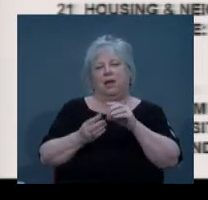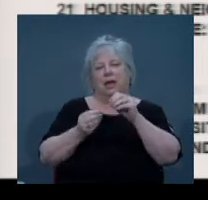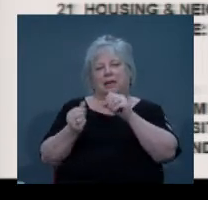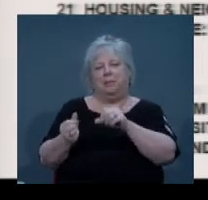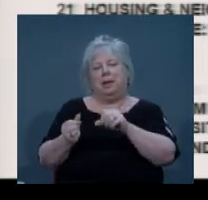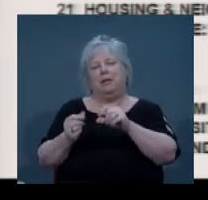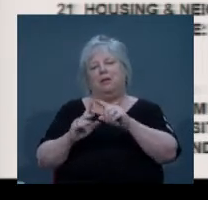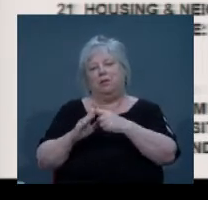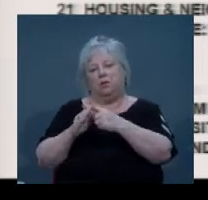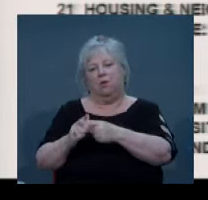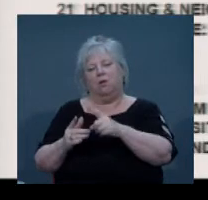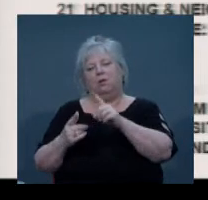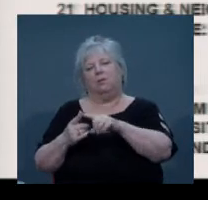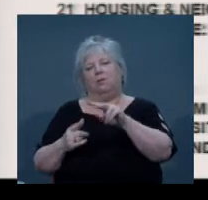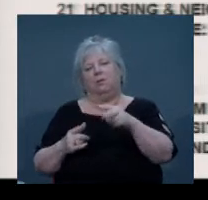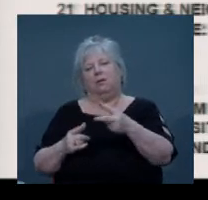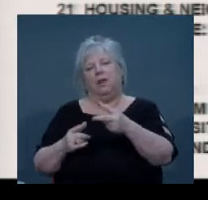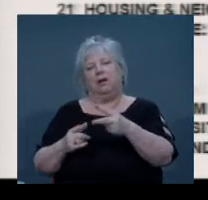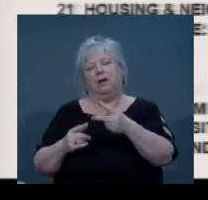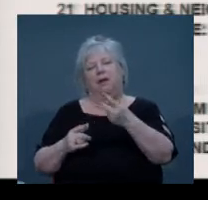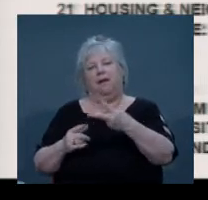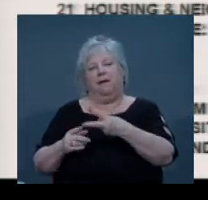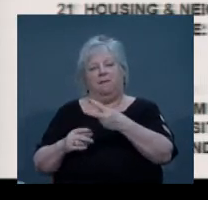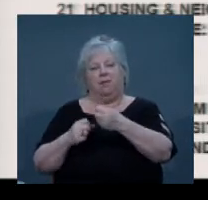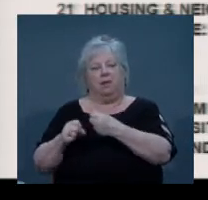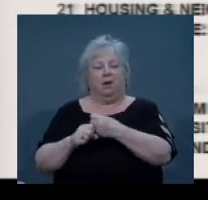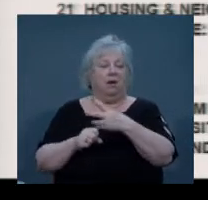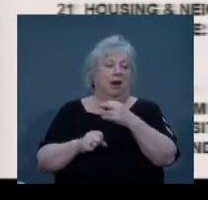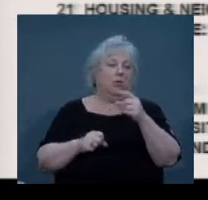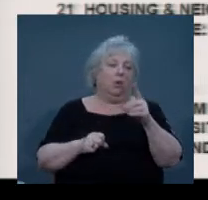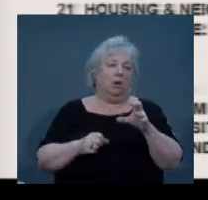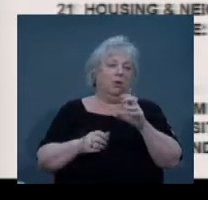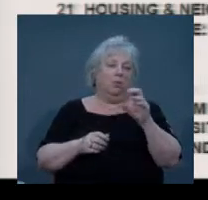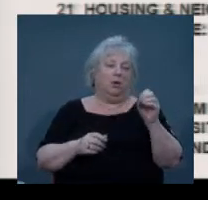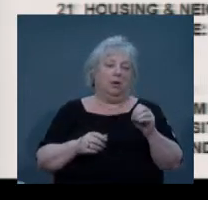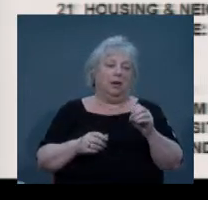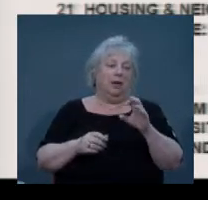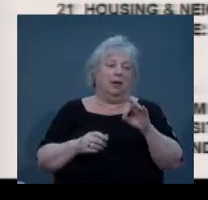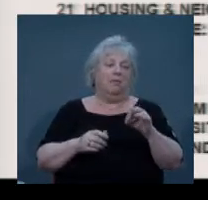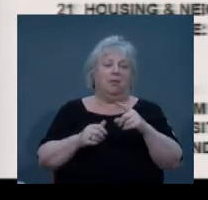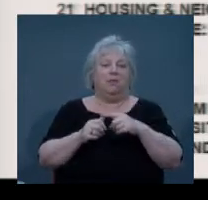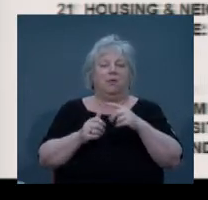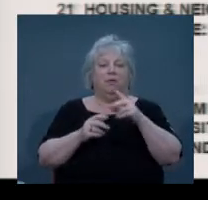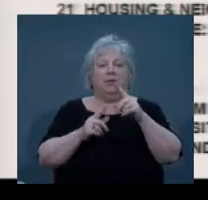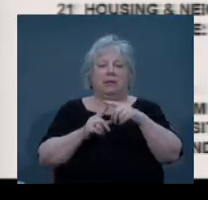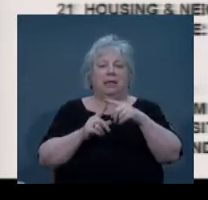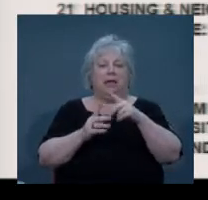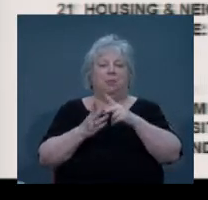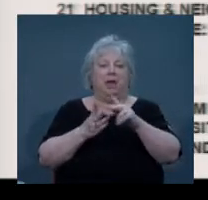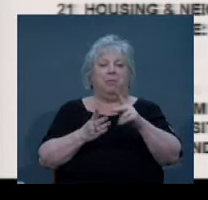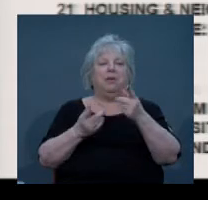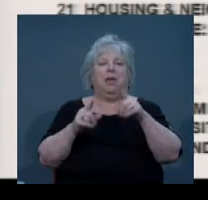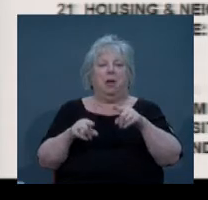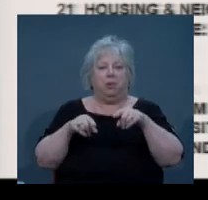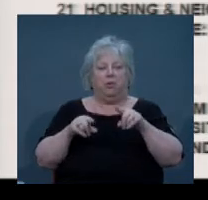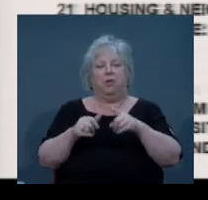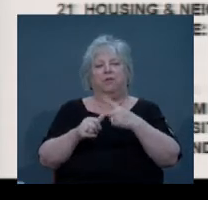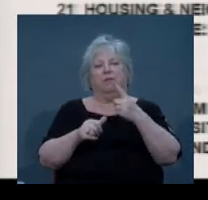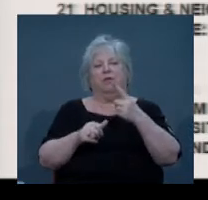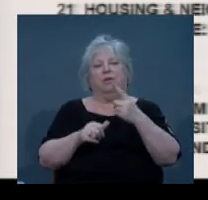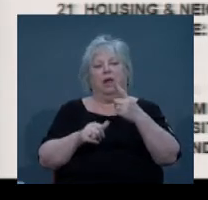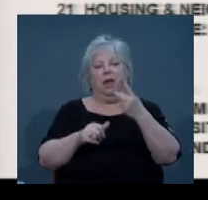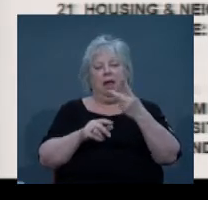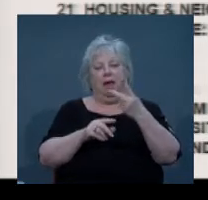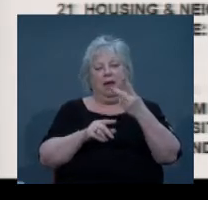second half of the year, and 100% of the first T payments happened in the first half of the year. We paid